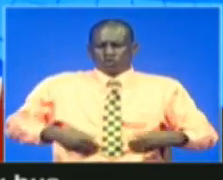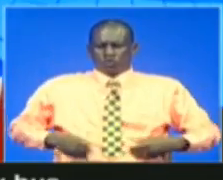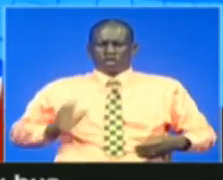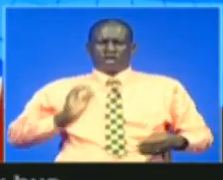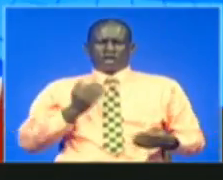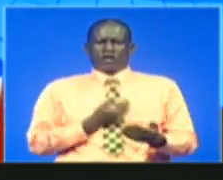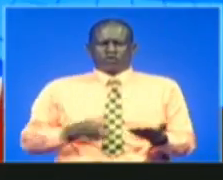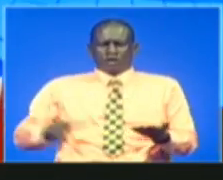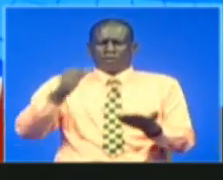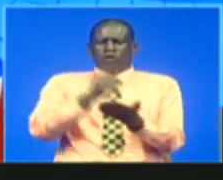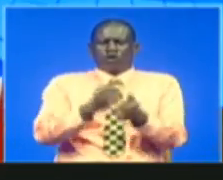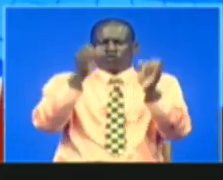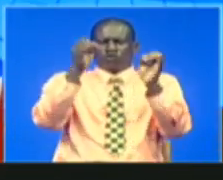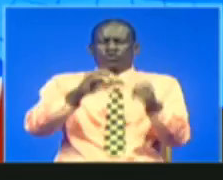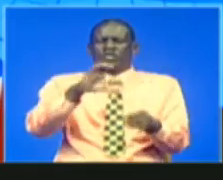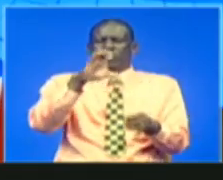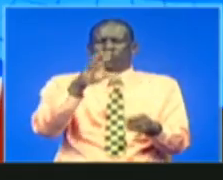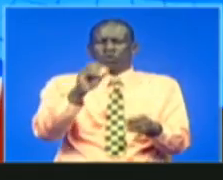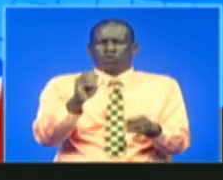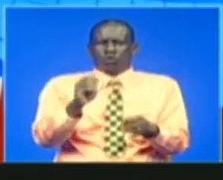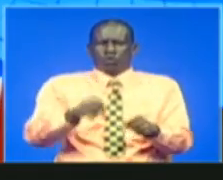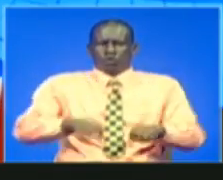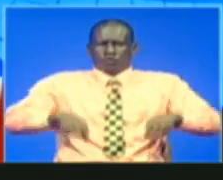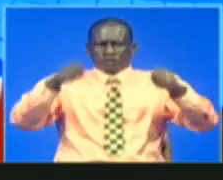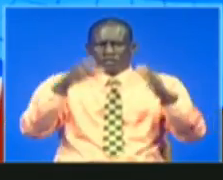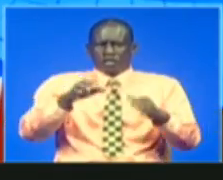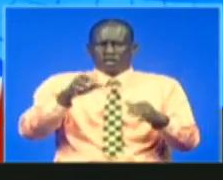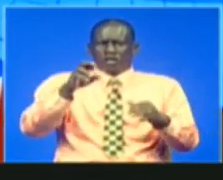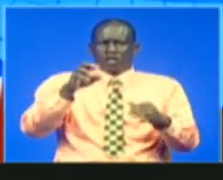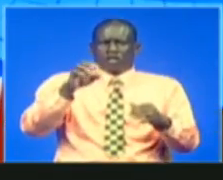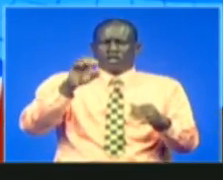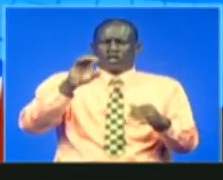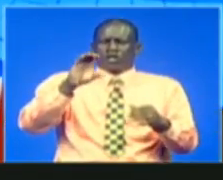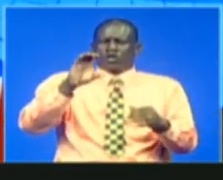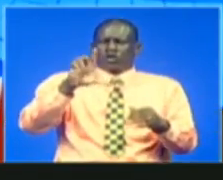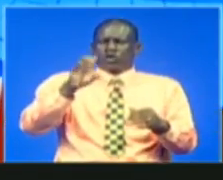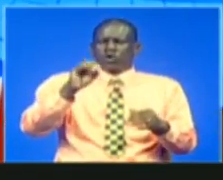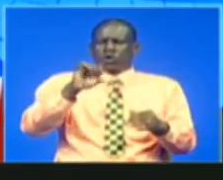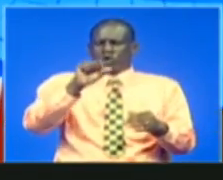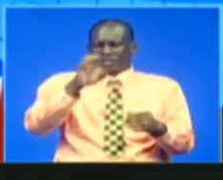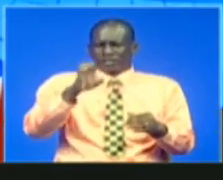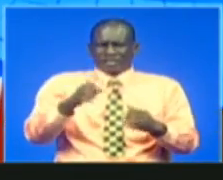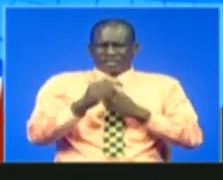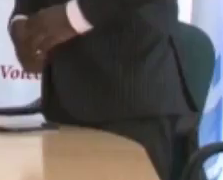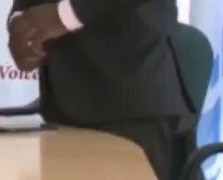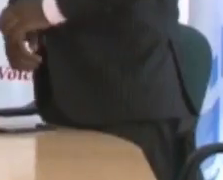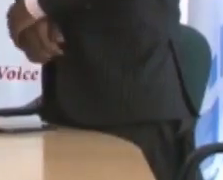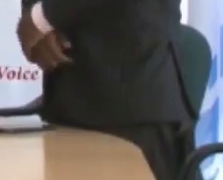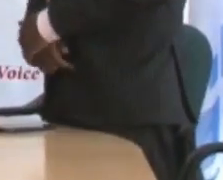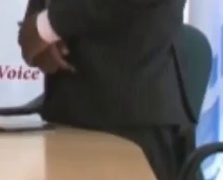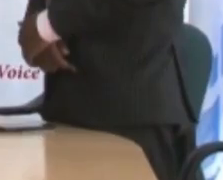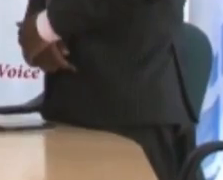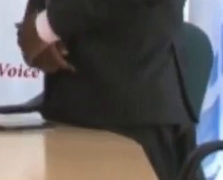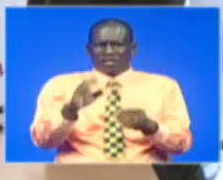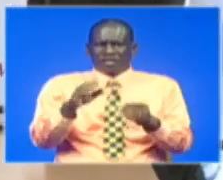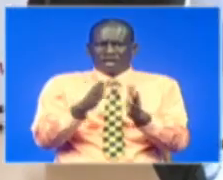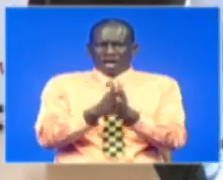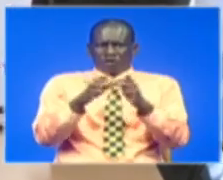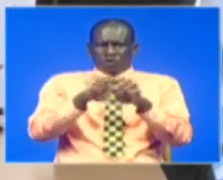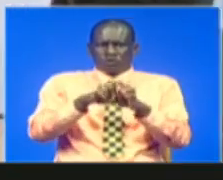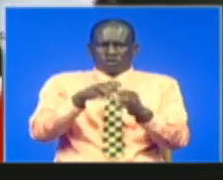of a new chief executive officer. Roy Sasaka Telewa takes over at the helm of the NYC, where his entry also